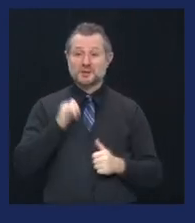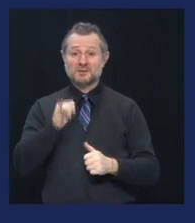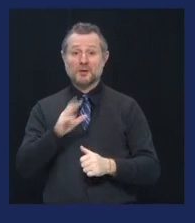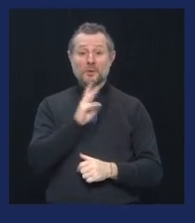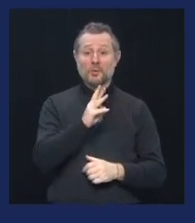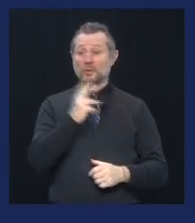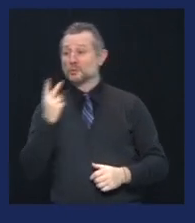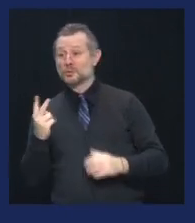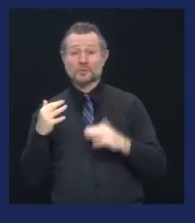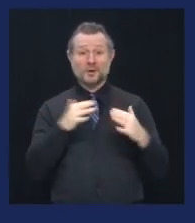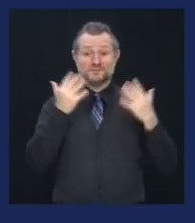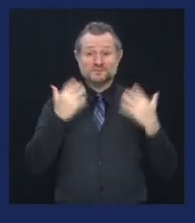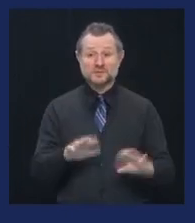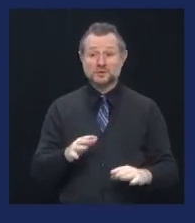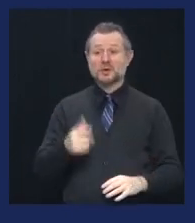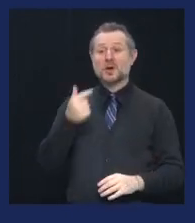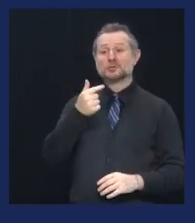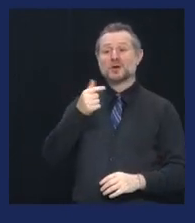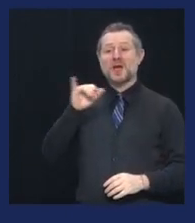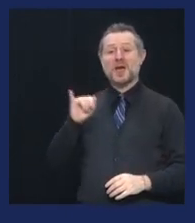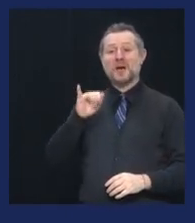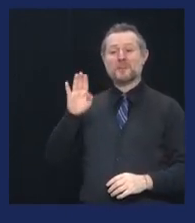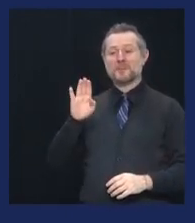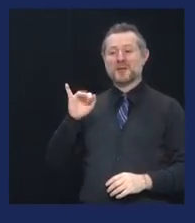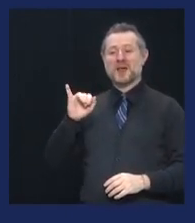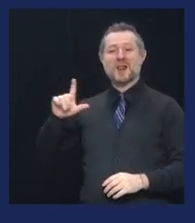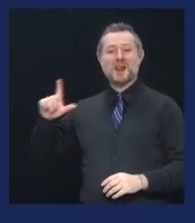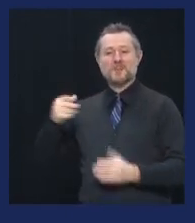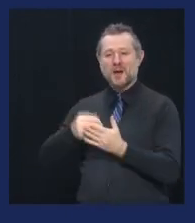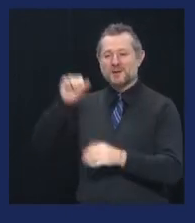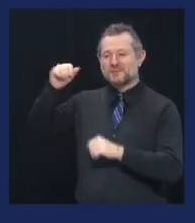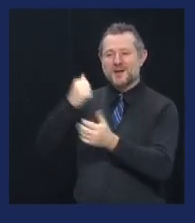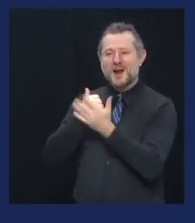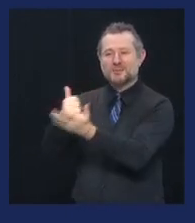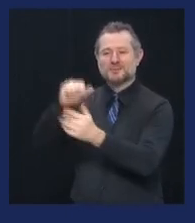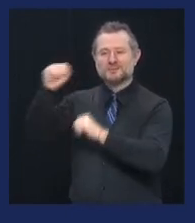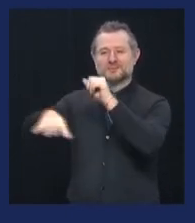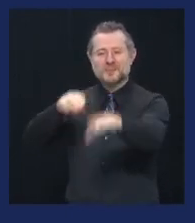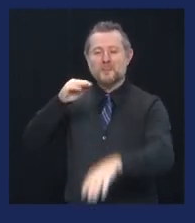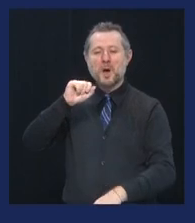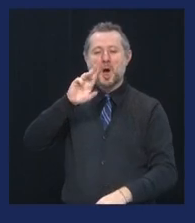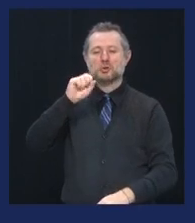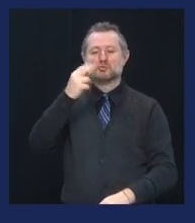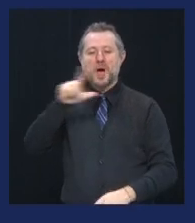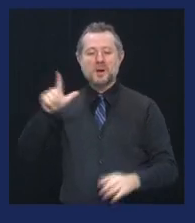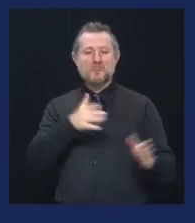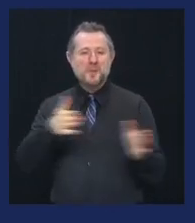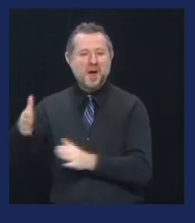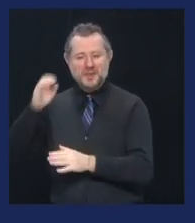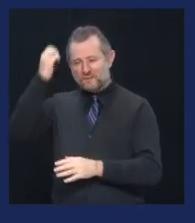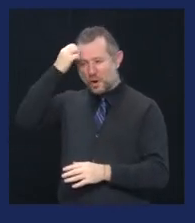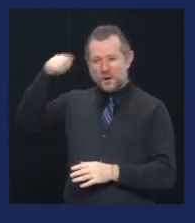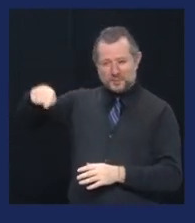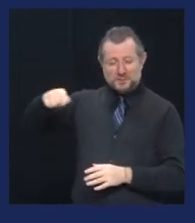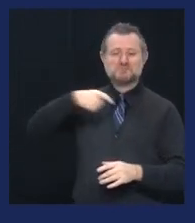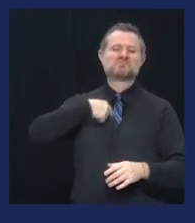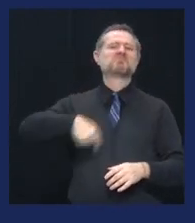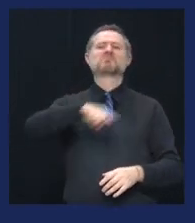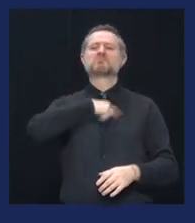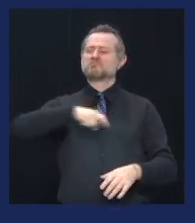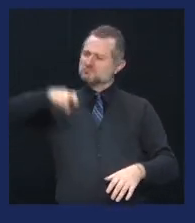in Europe. Now it's time to start looking ahead. With the same toughness, the same smarts, the same unity, and the same